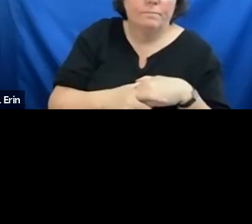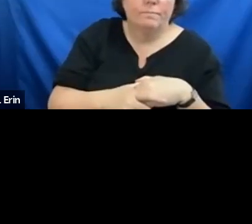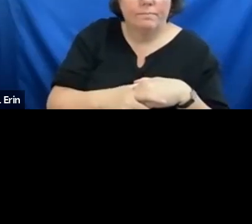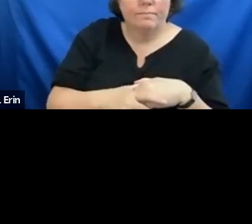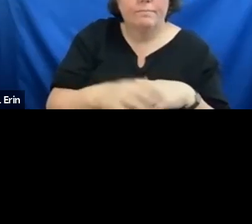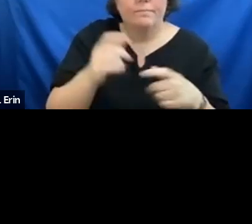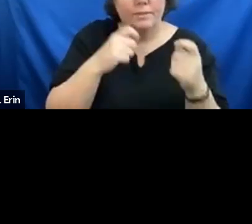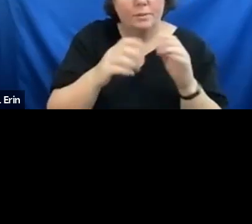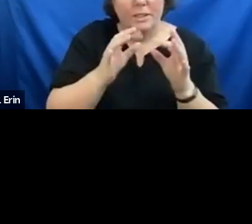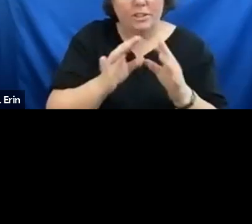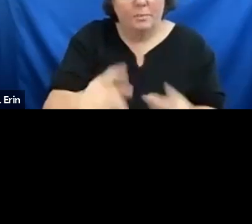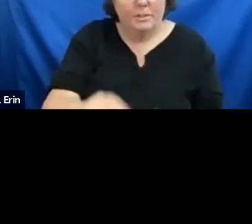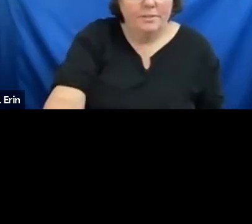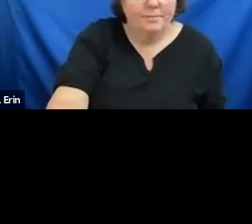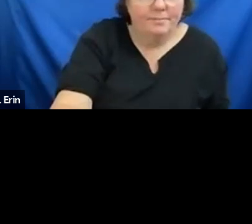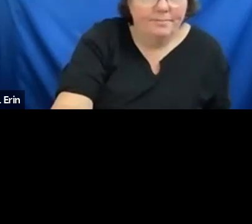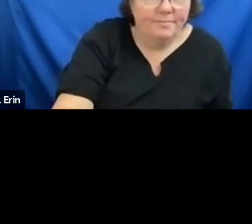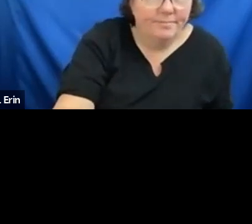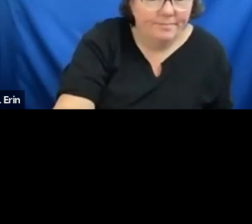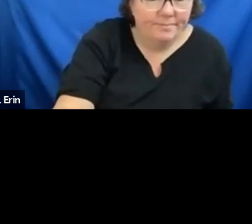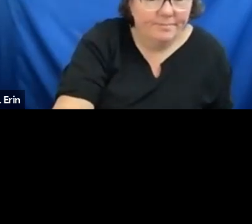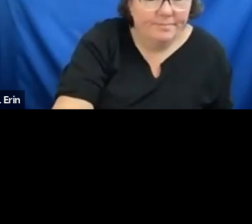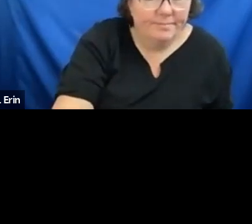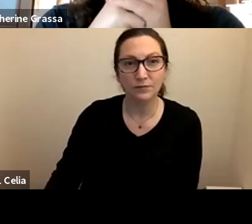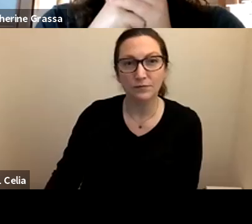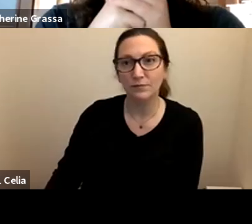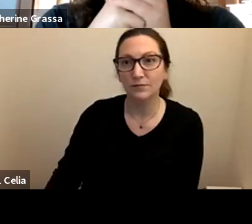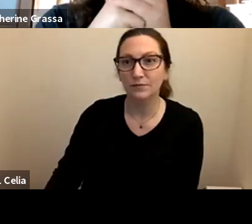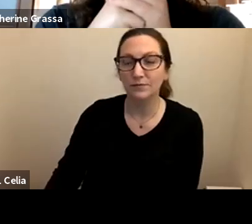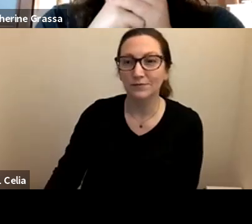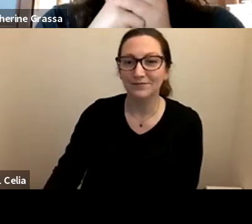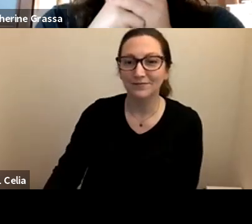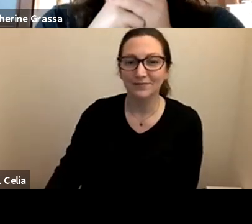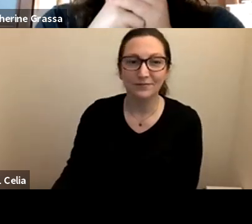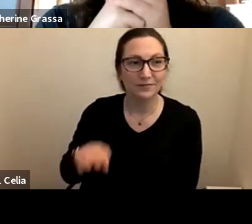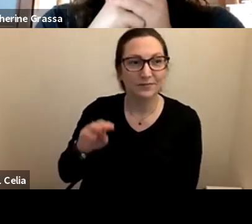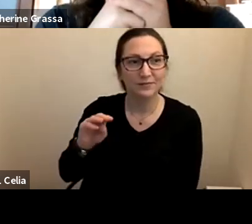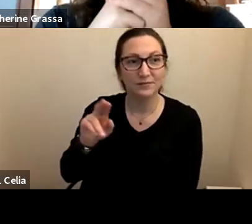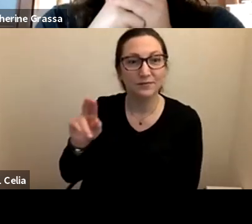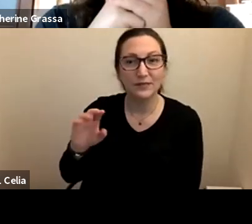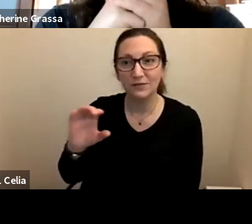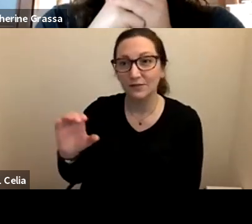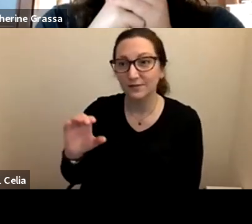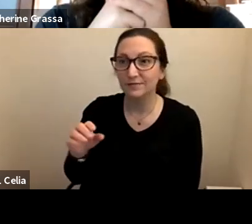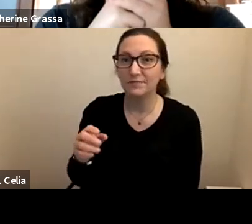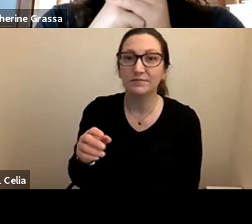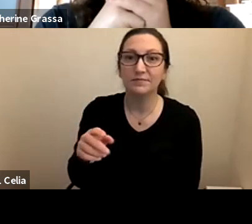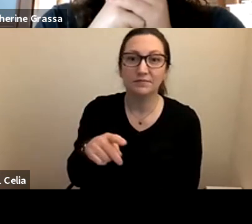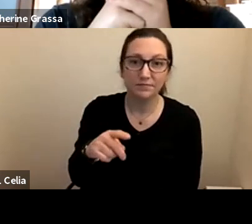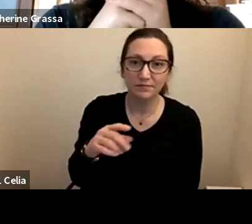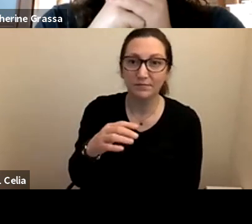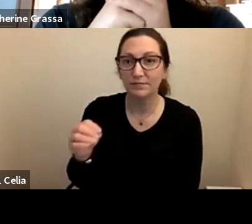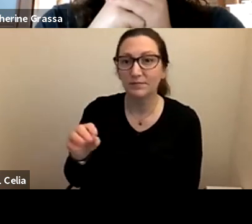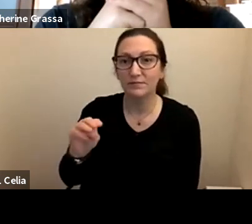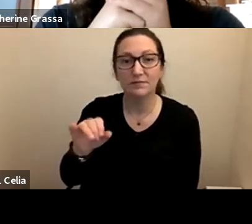you know, Mr. Contempasos, you have the unenviable task of you and Ms. Sullivan of,